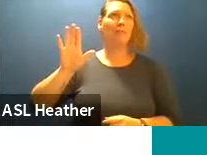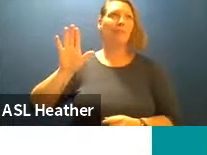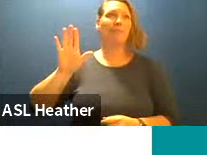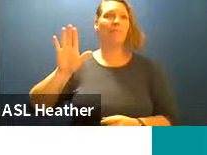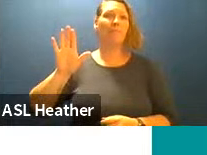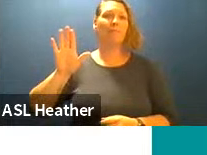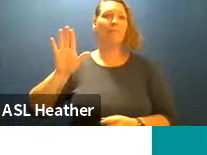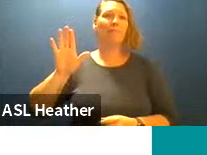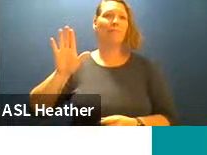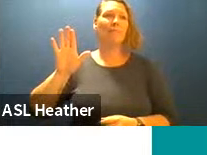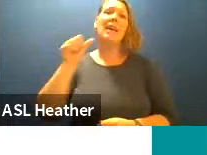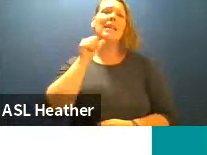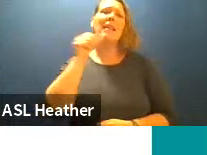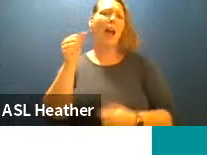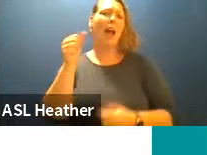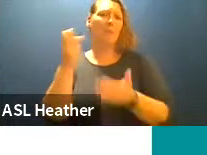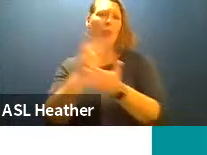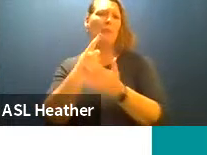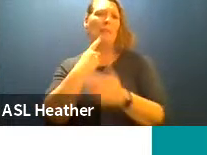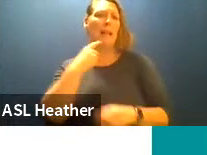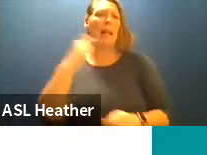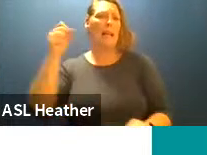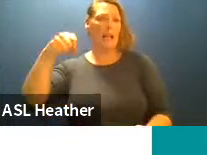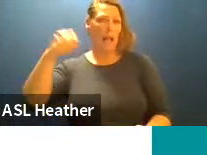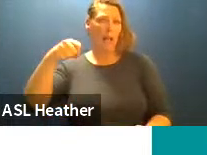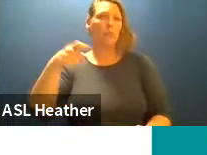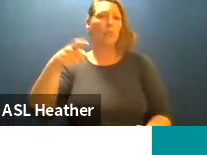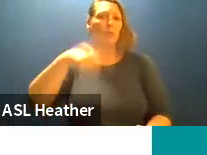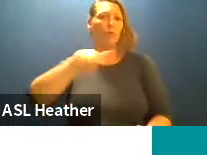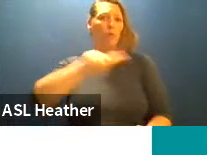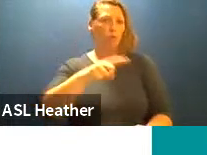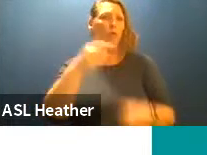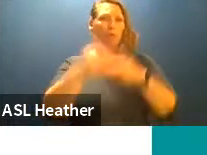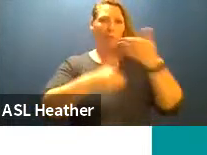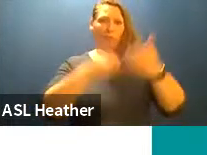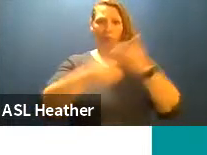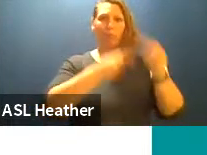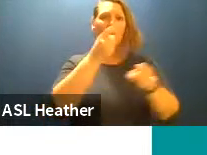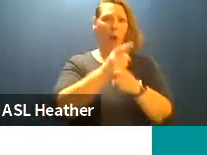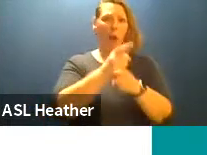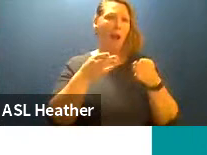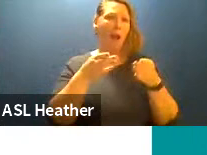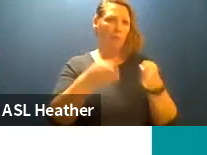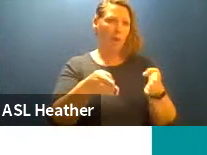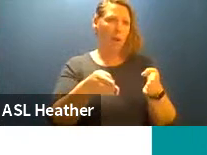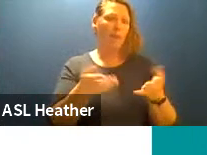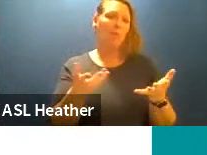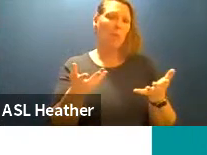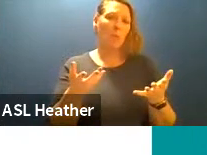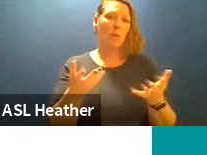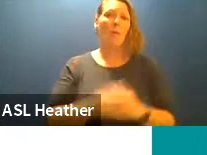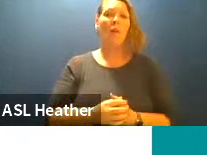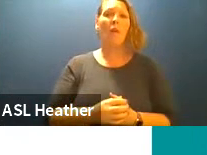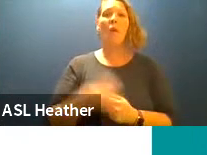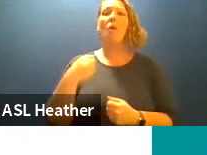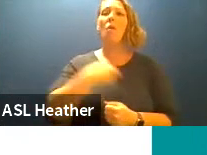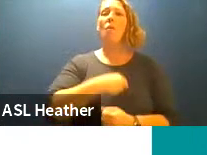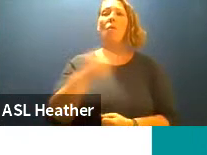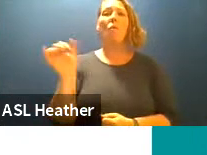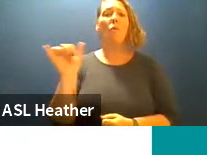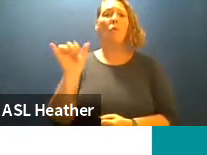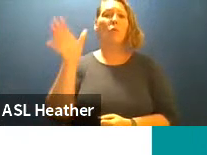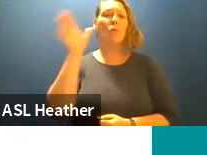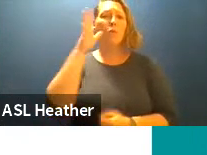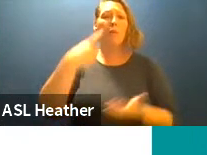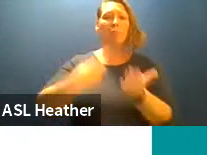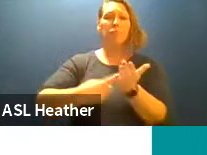nod and approval to say, yes, you guys are going in the right direction. So we also are going to talk to